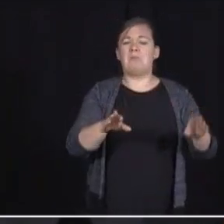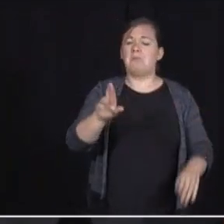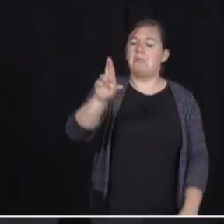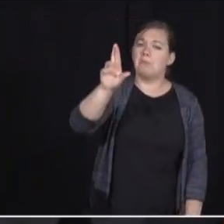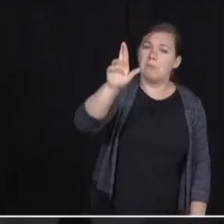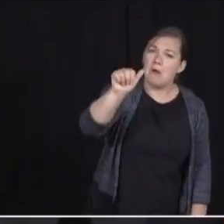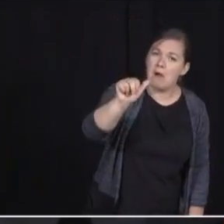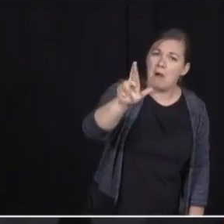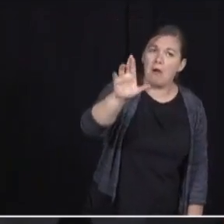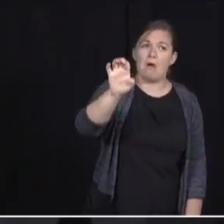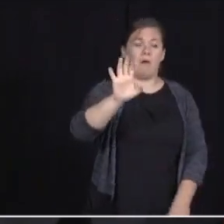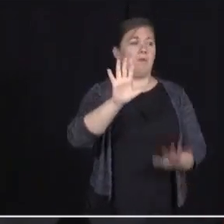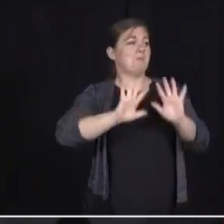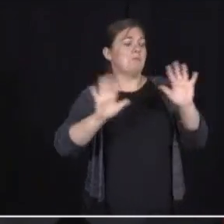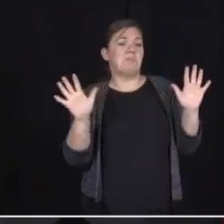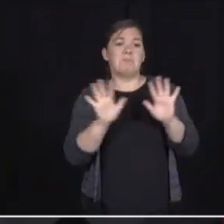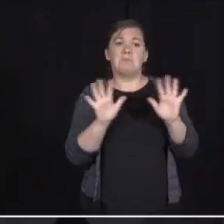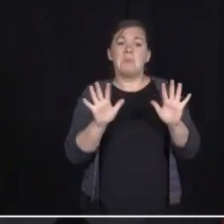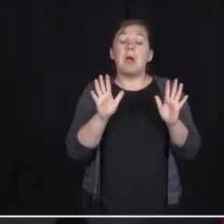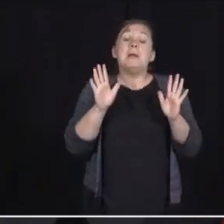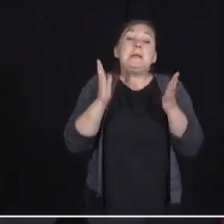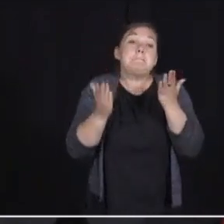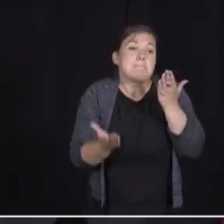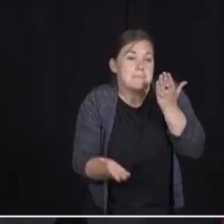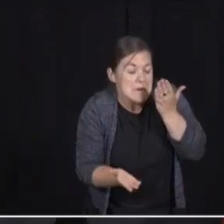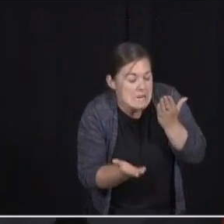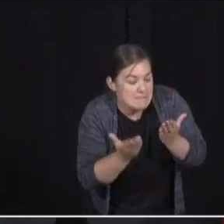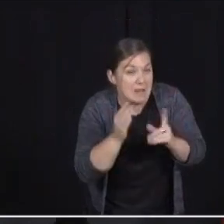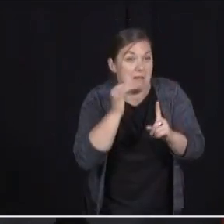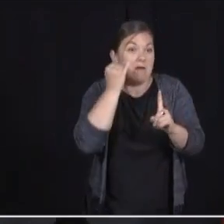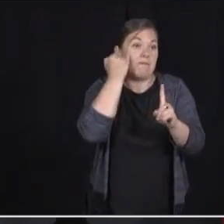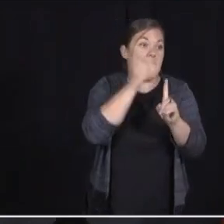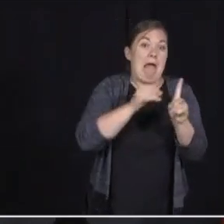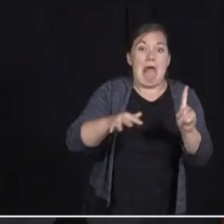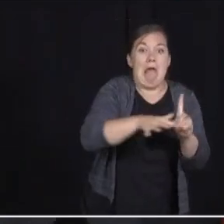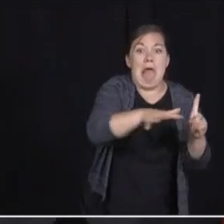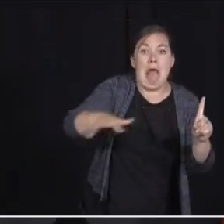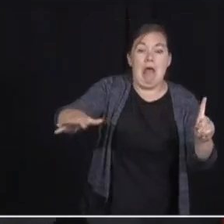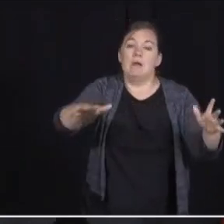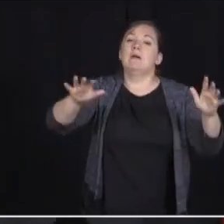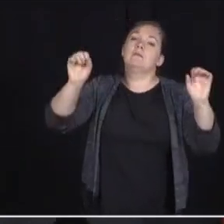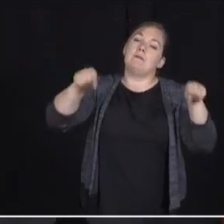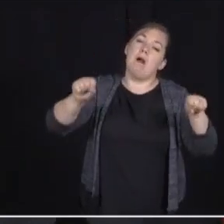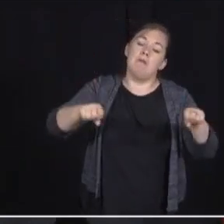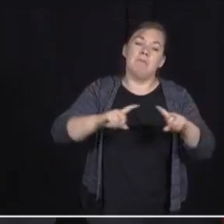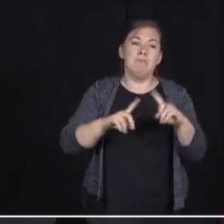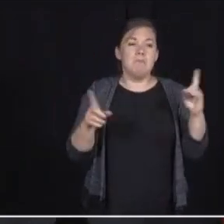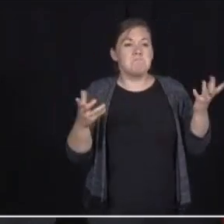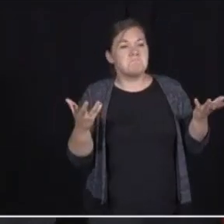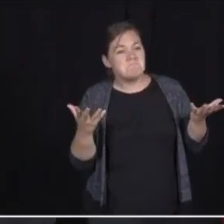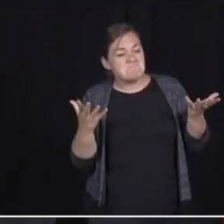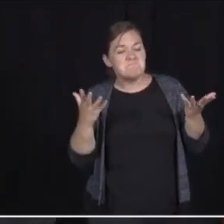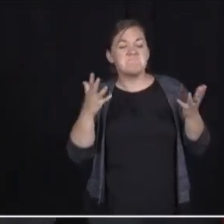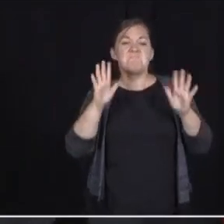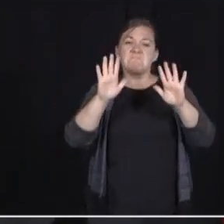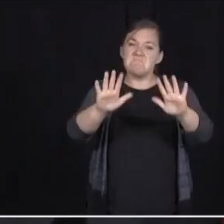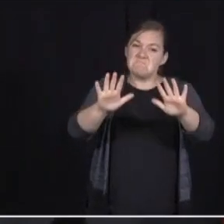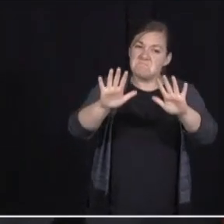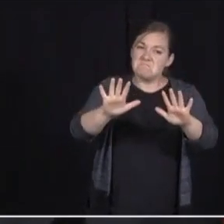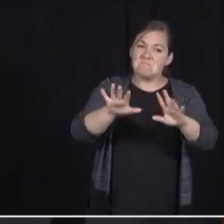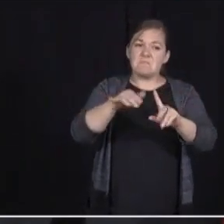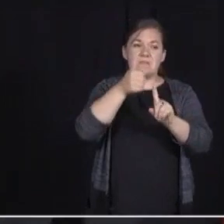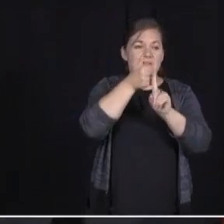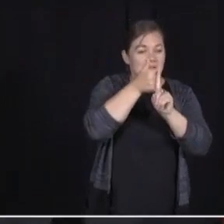Obviously, there could be circumstances if it's widespread, but I want to reassure people we will take every potential case very